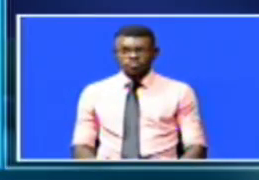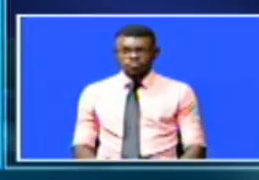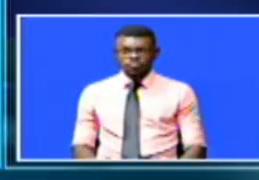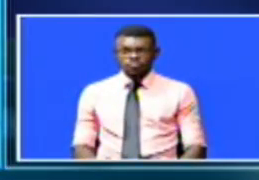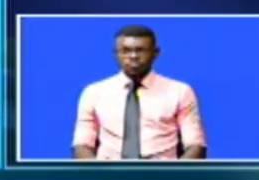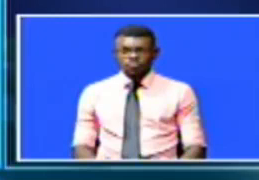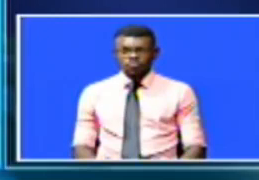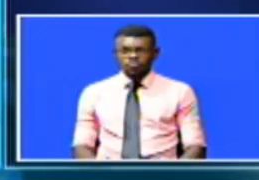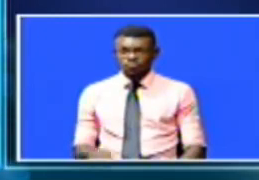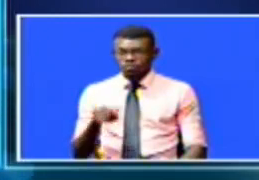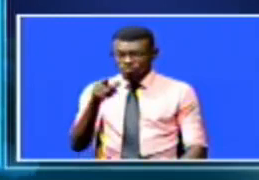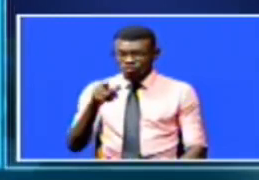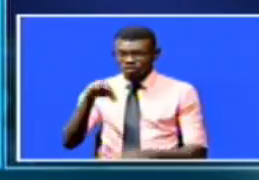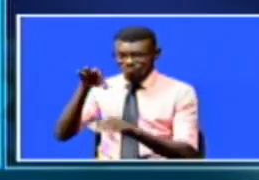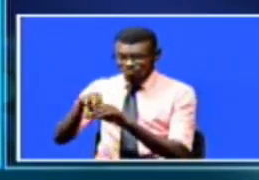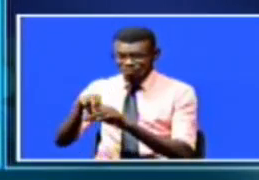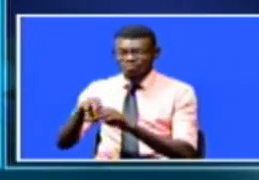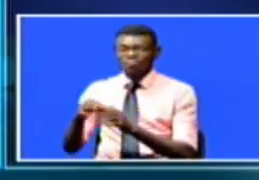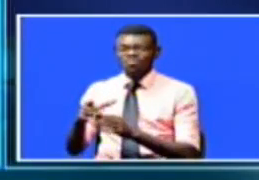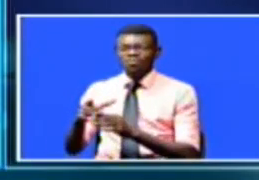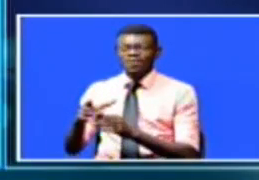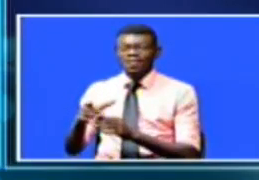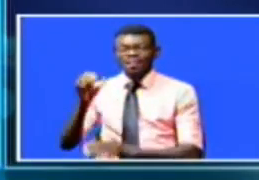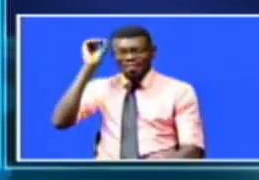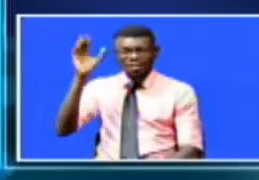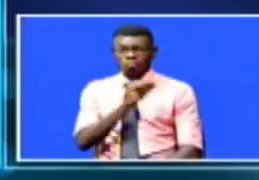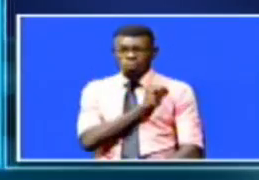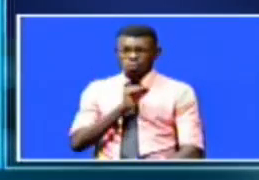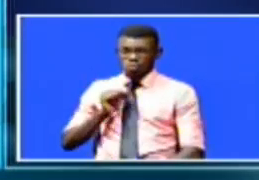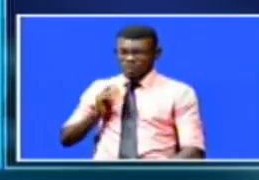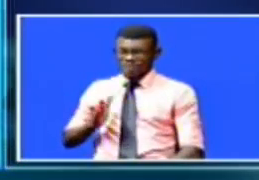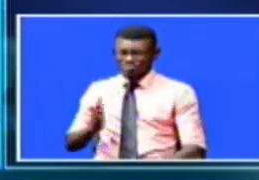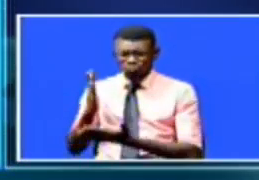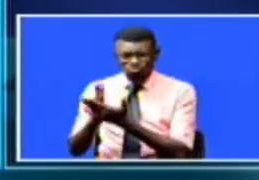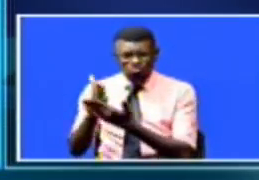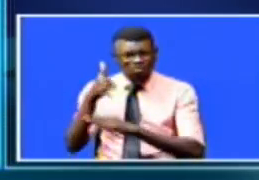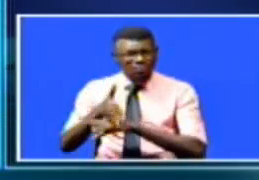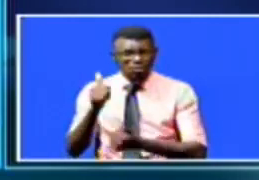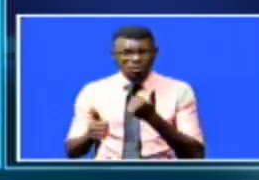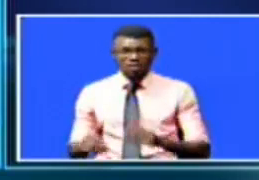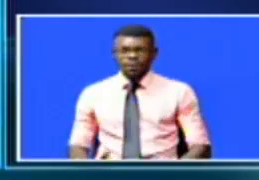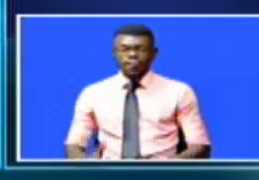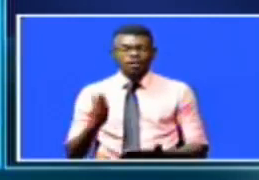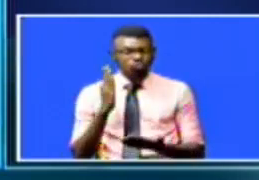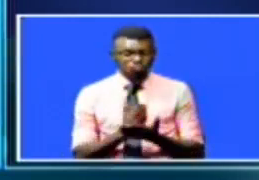Kiambu senator for vice chair. Is that a fact? The fact is, I did